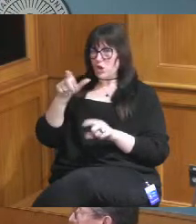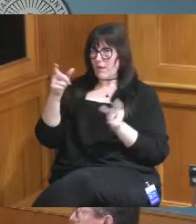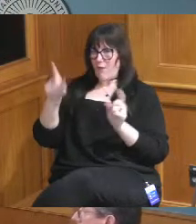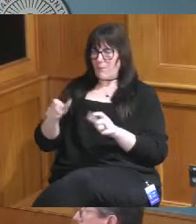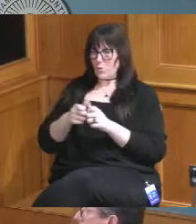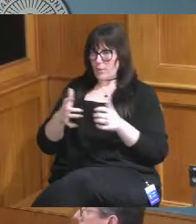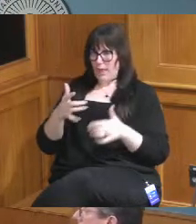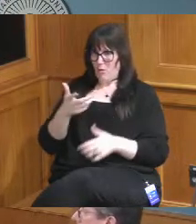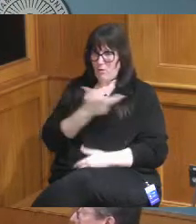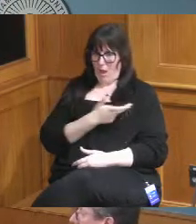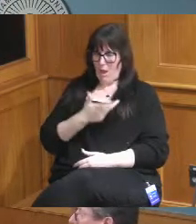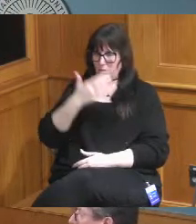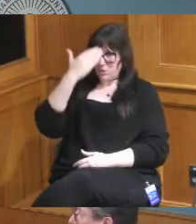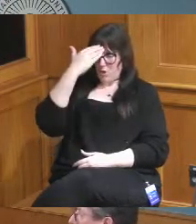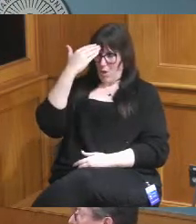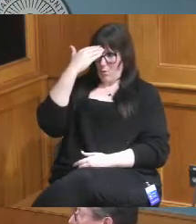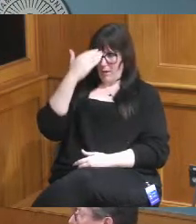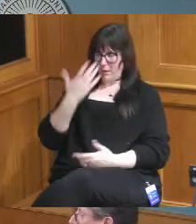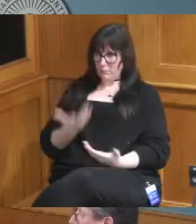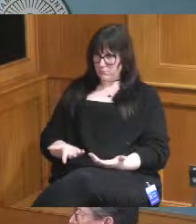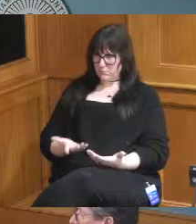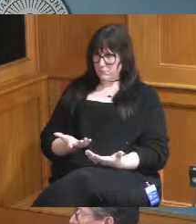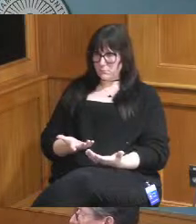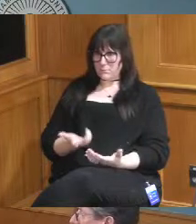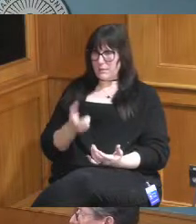even if we might have still been in a meeting.